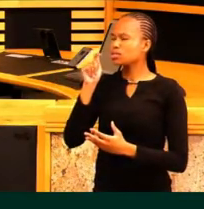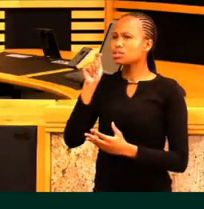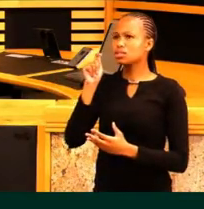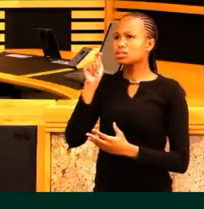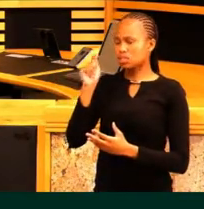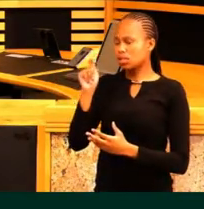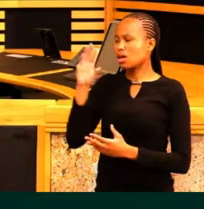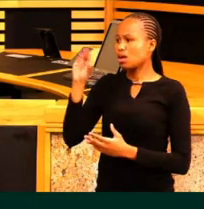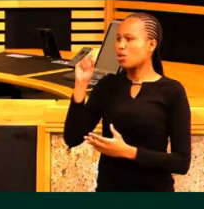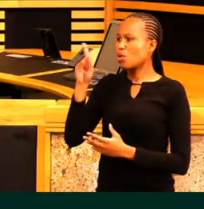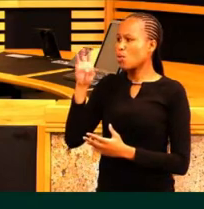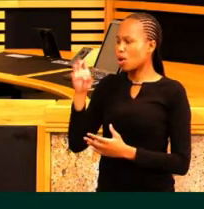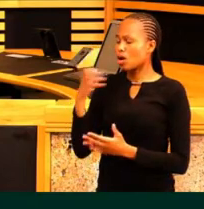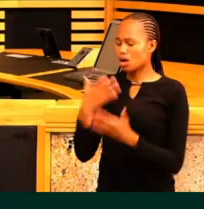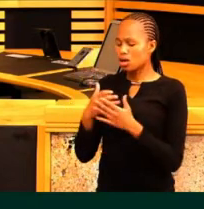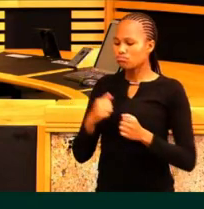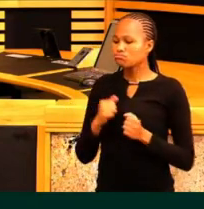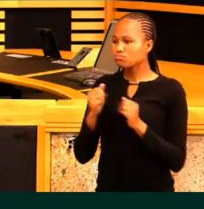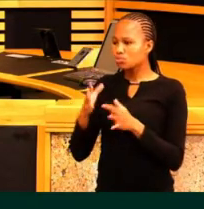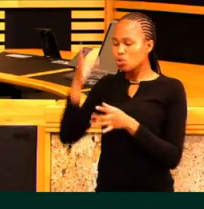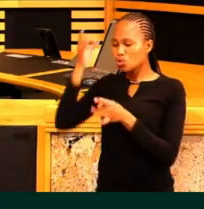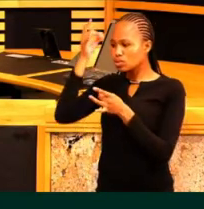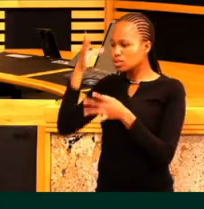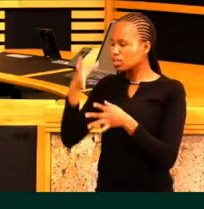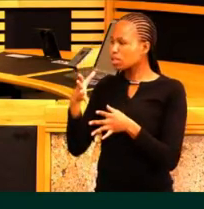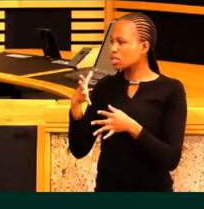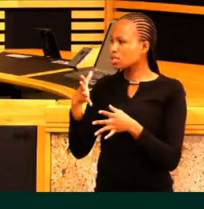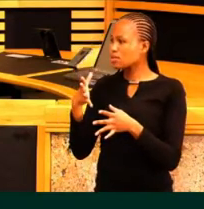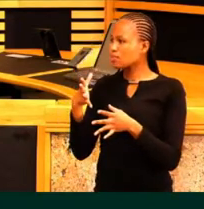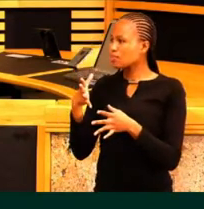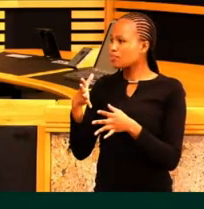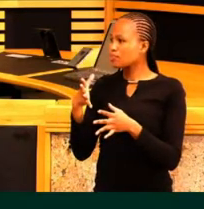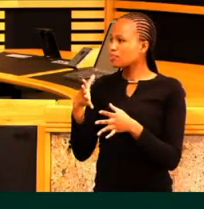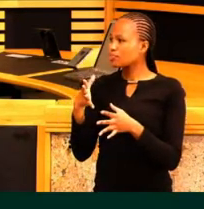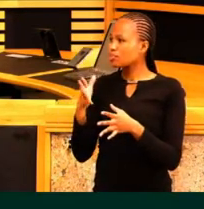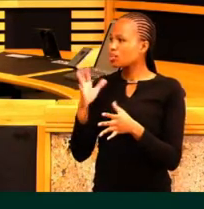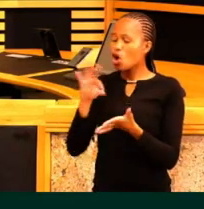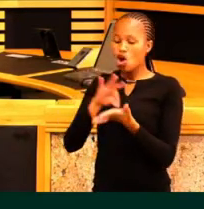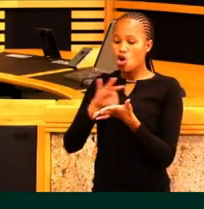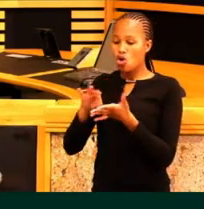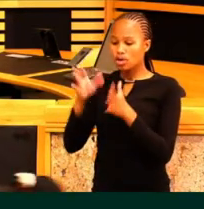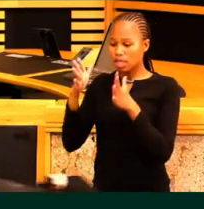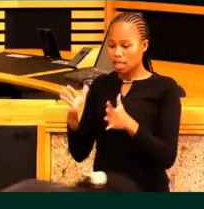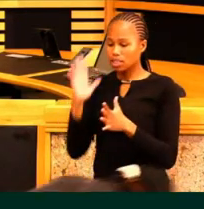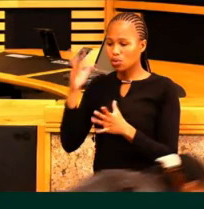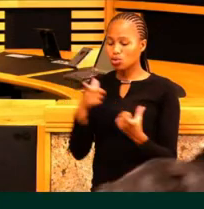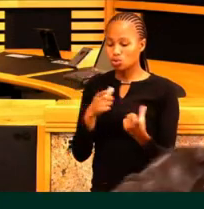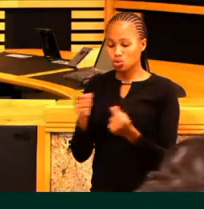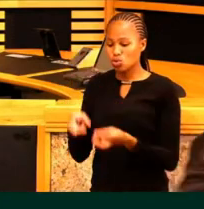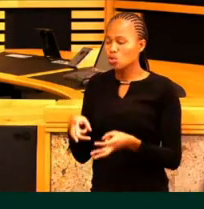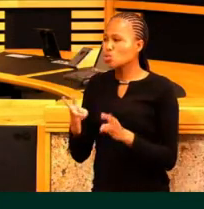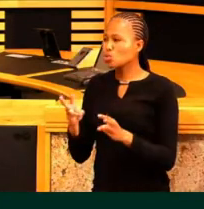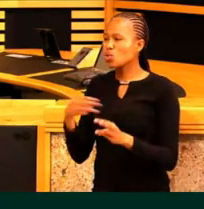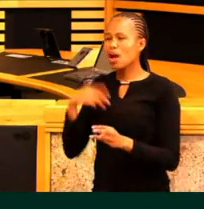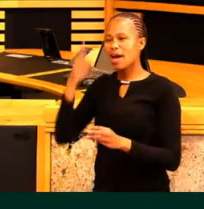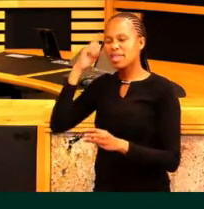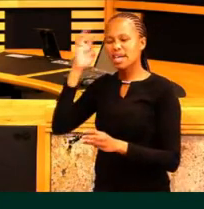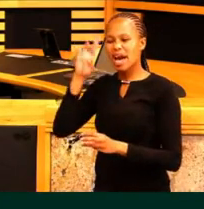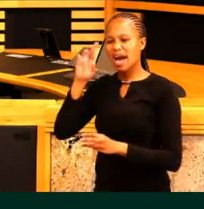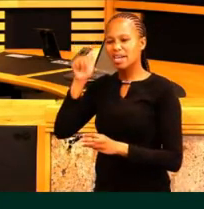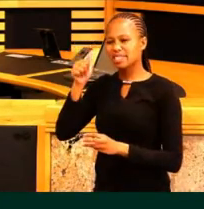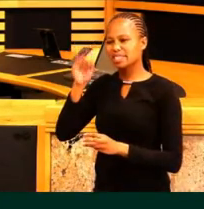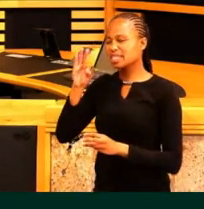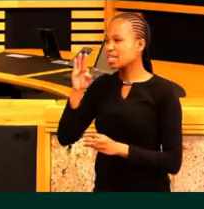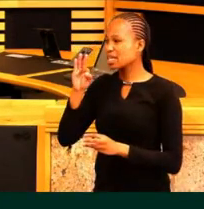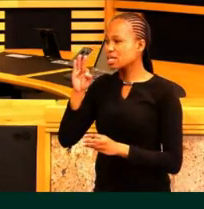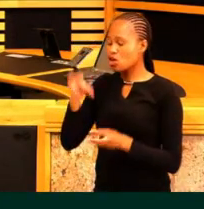and introduced and a contractor that will be doing this road is it r63 this road that